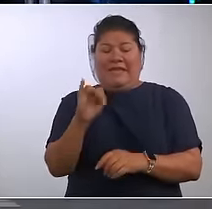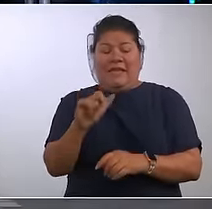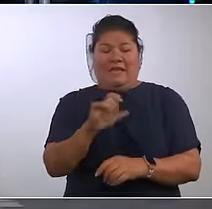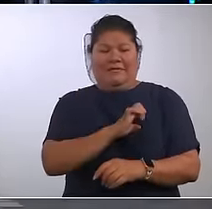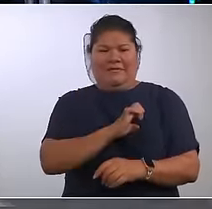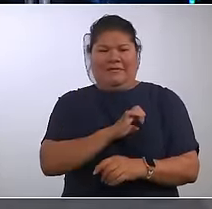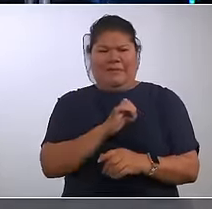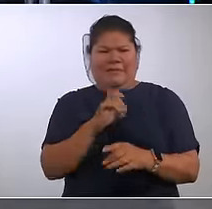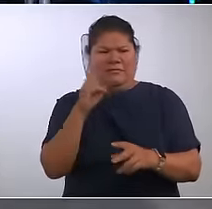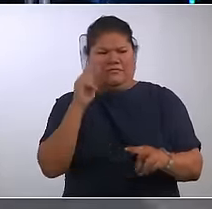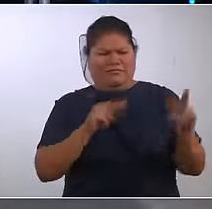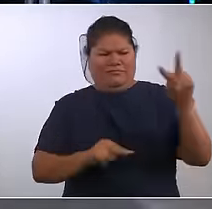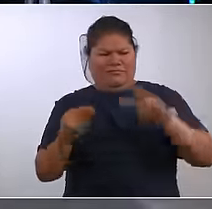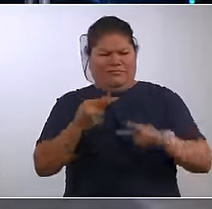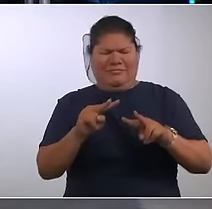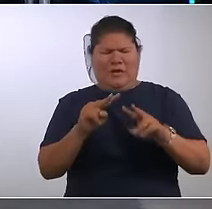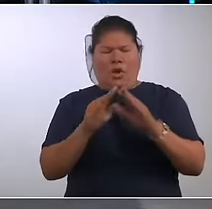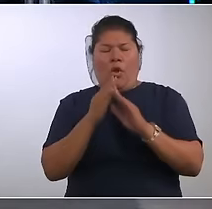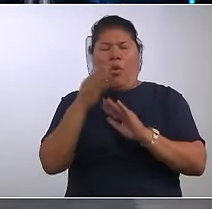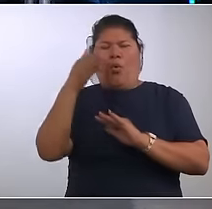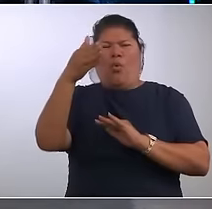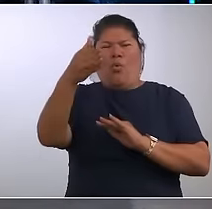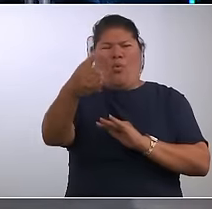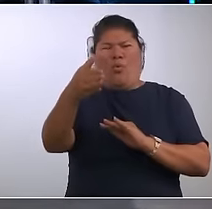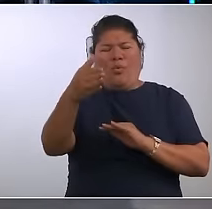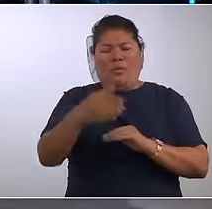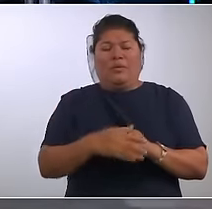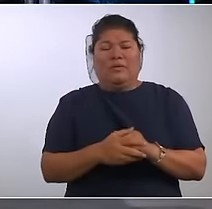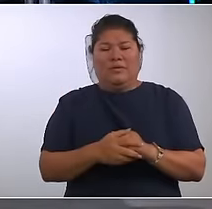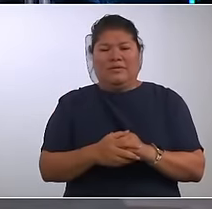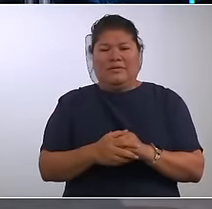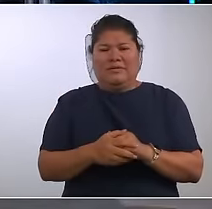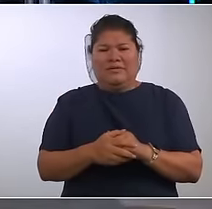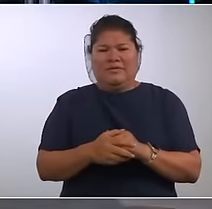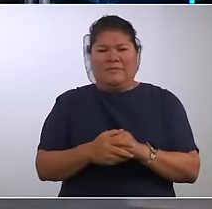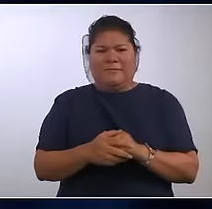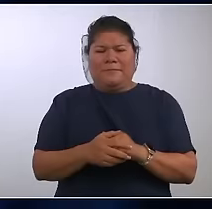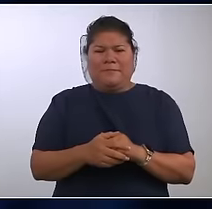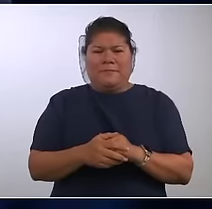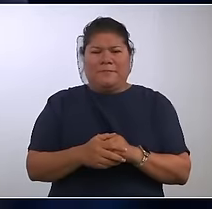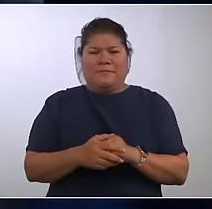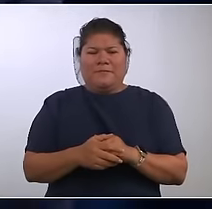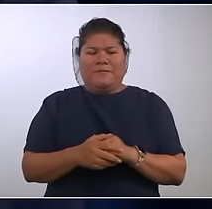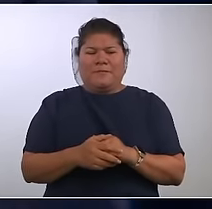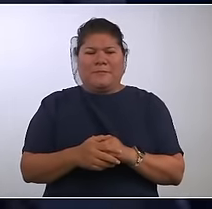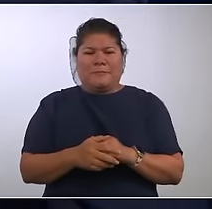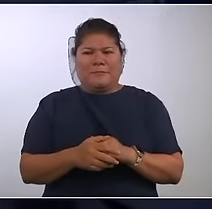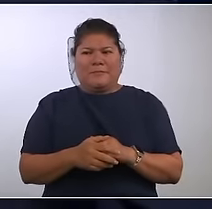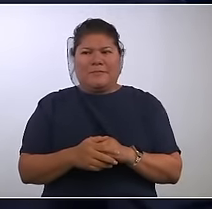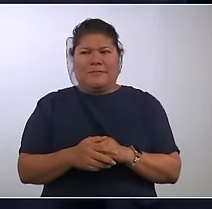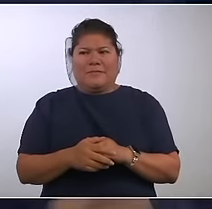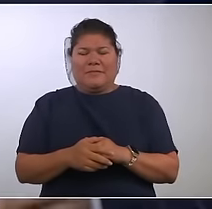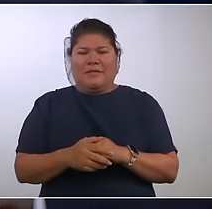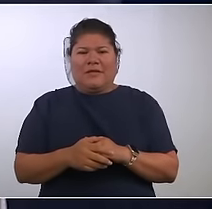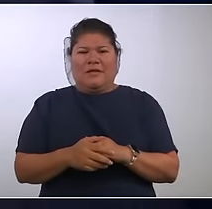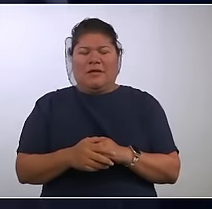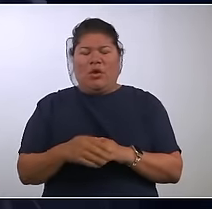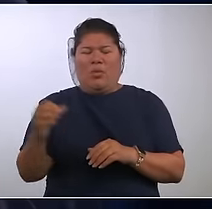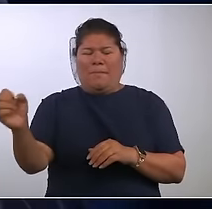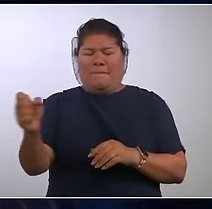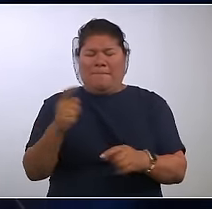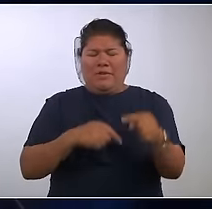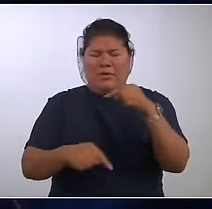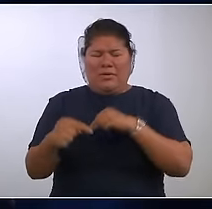sees mucho más allá, he says way beyond, del regreso de Israel a su tierra, beyond the return